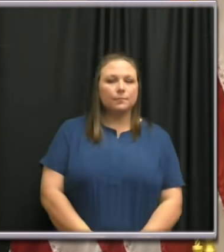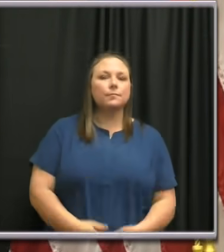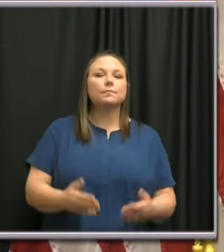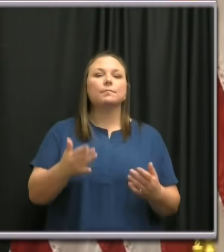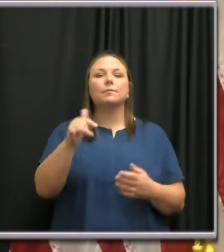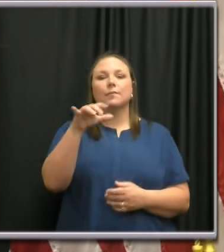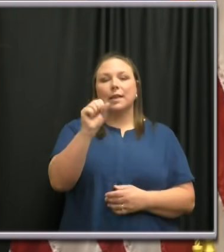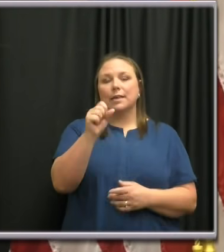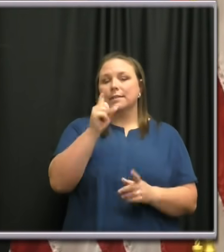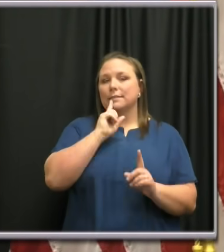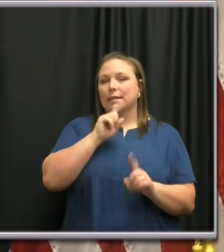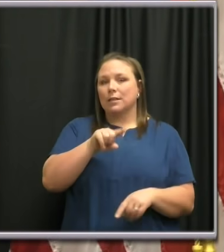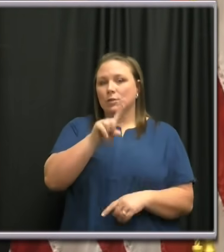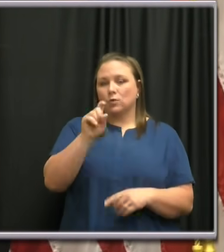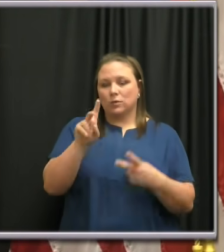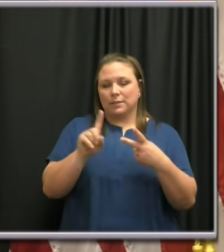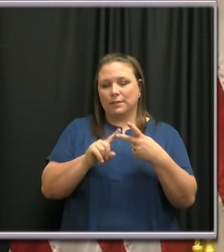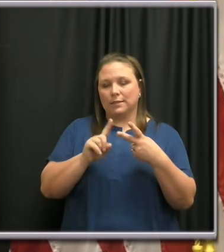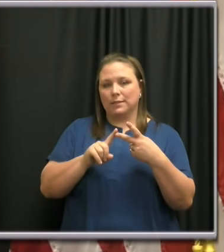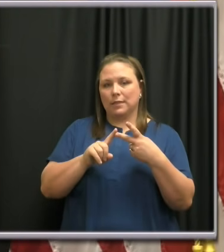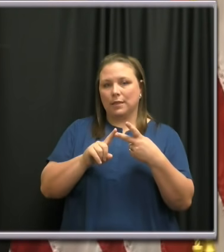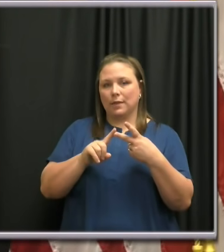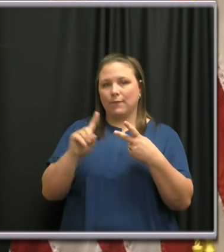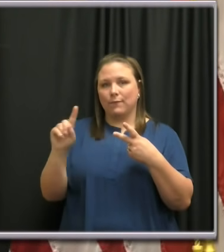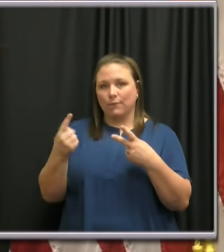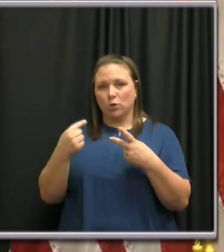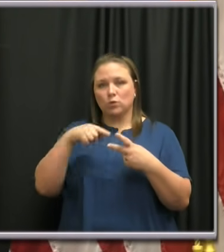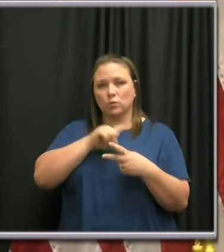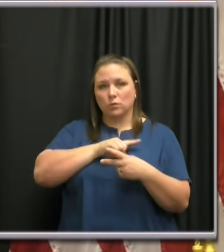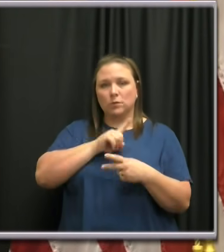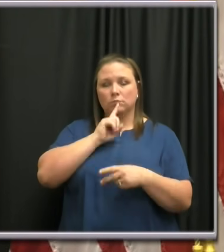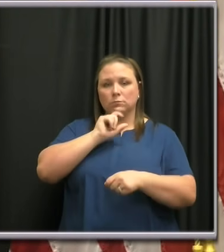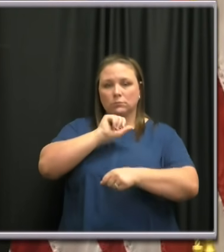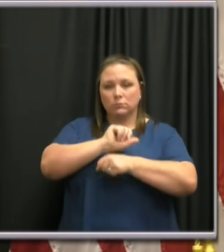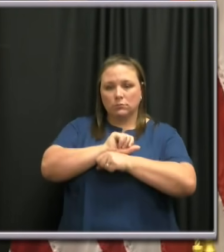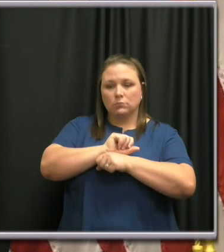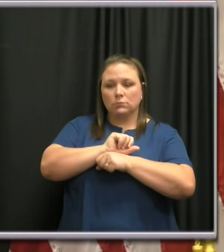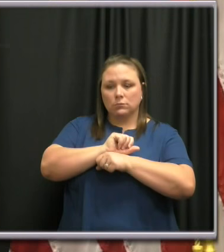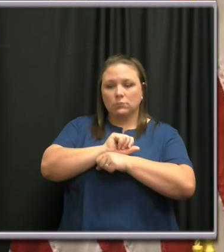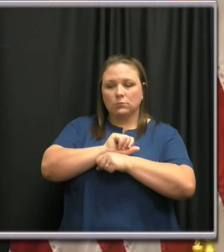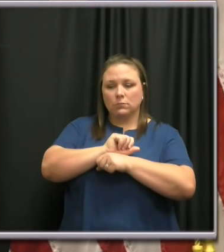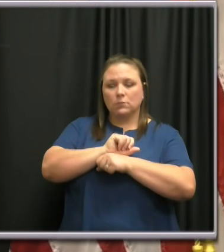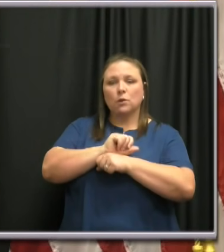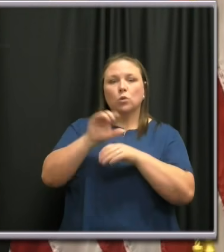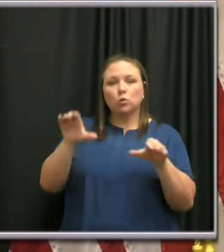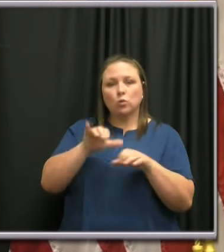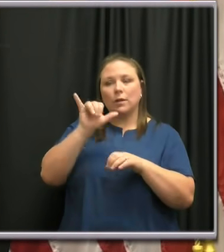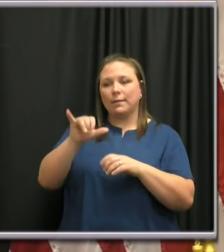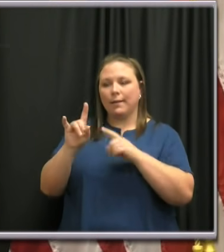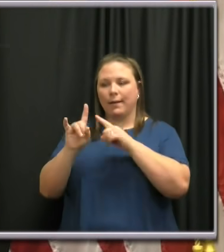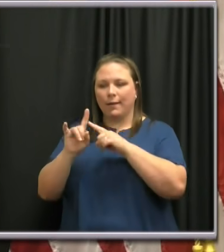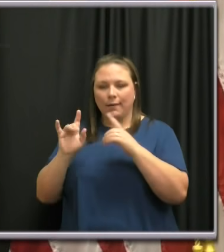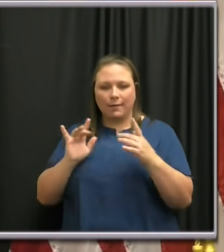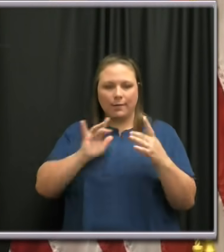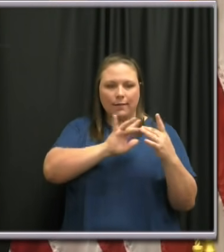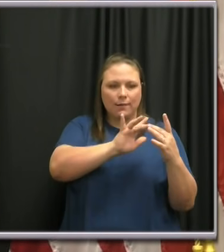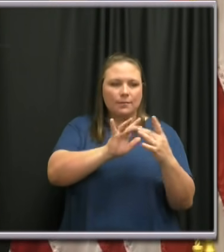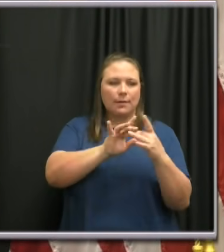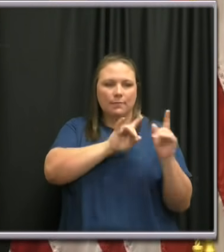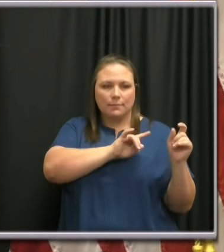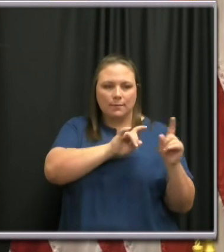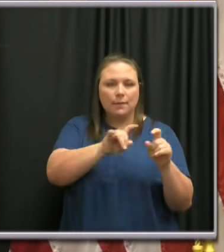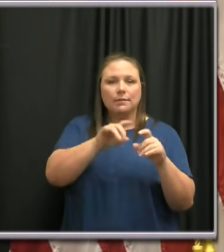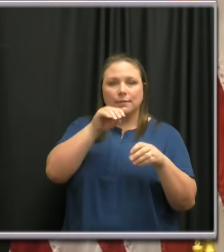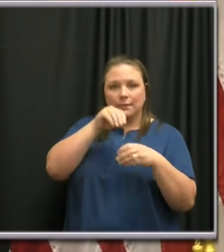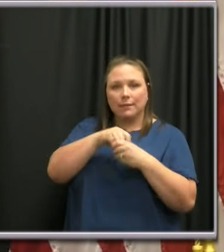Yep. Just to answer the second part of your question first, we are definitely performing contact tracing in the immigrant and refugee